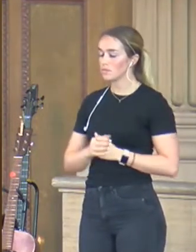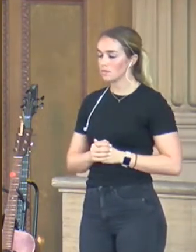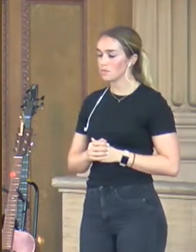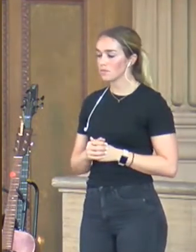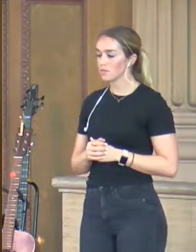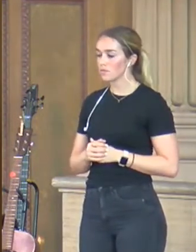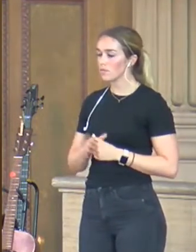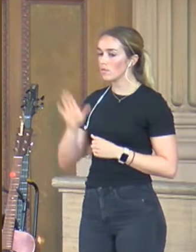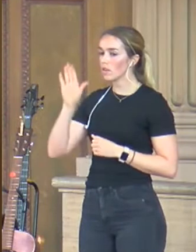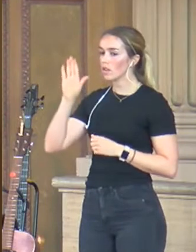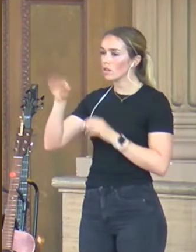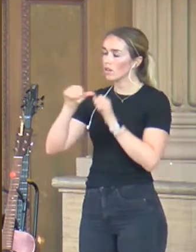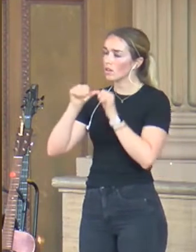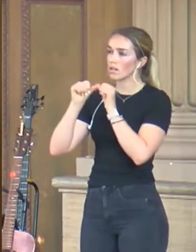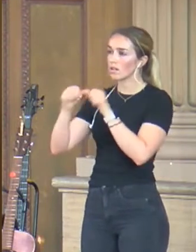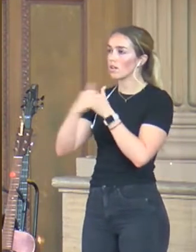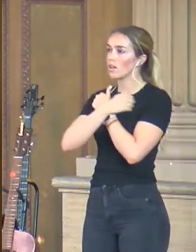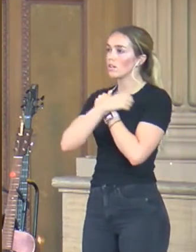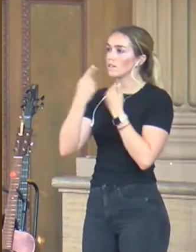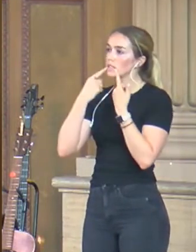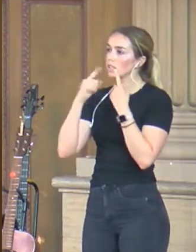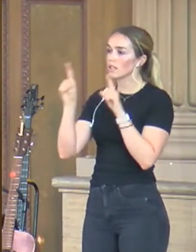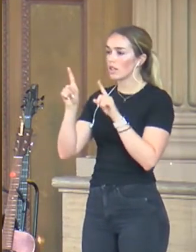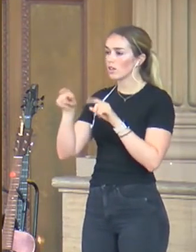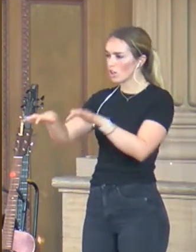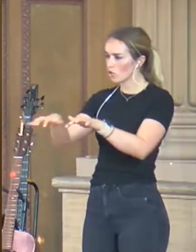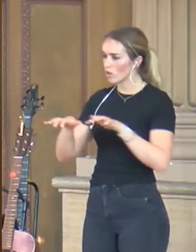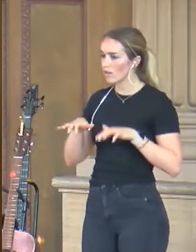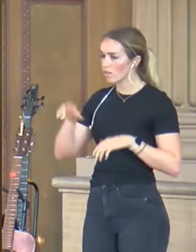Is your steadfast love declared in the grave?